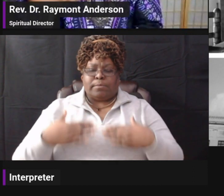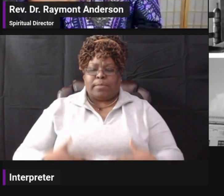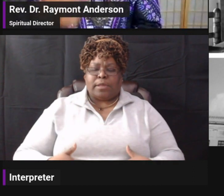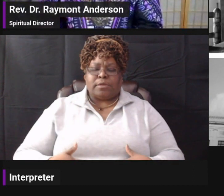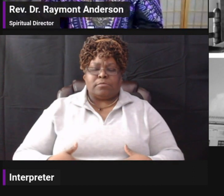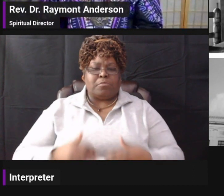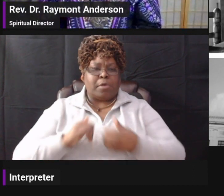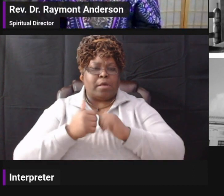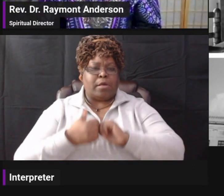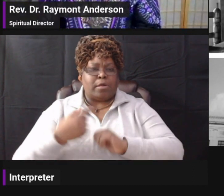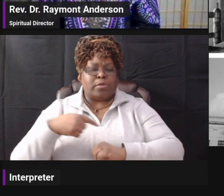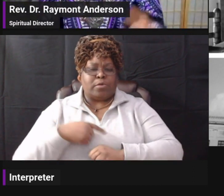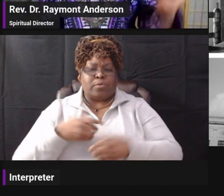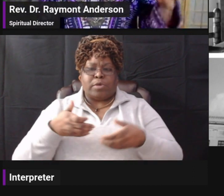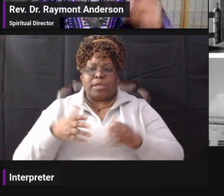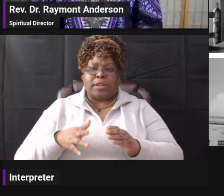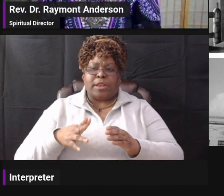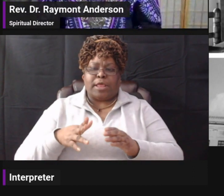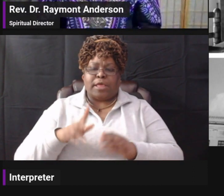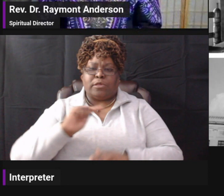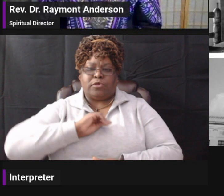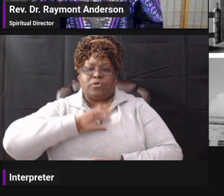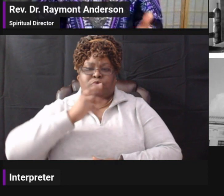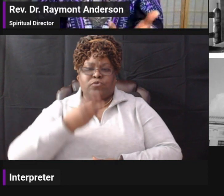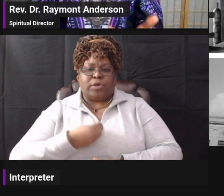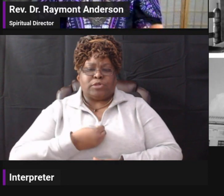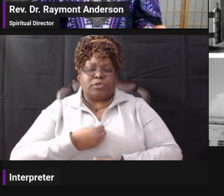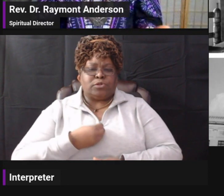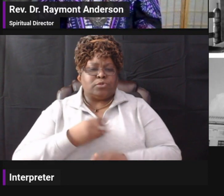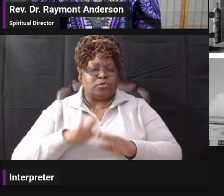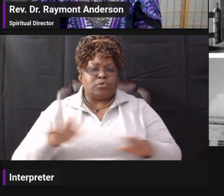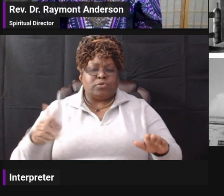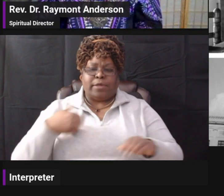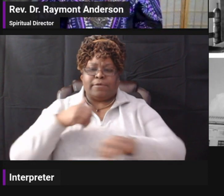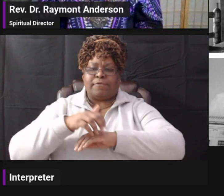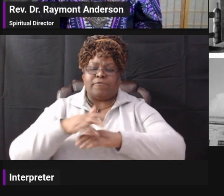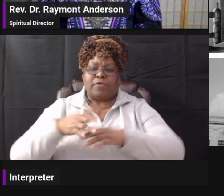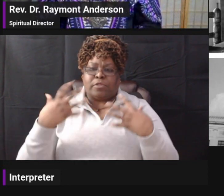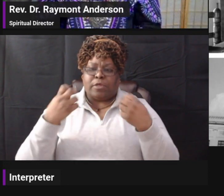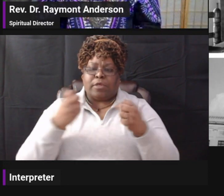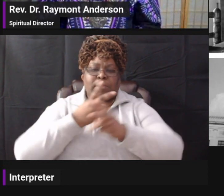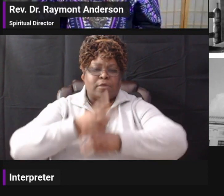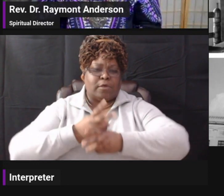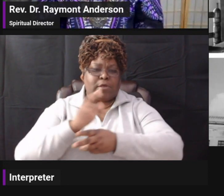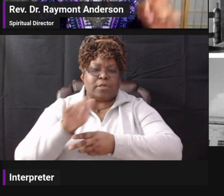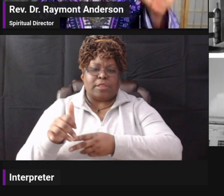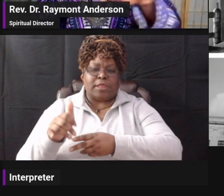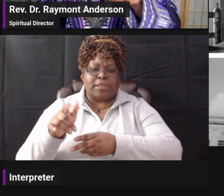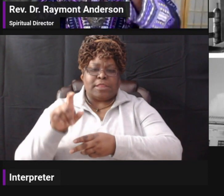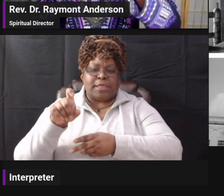their body autonomy? How do we ensure that transgender children have effective health care so that they get